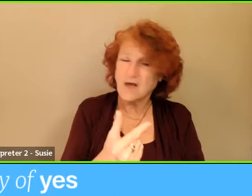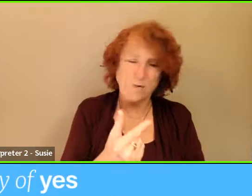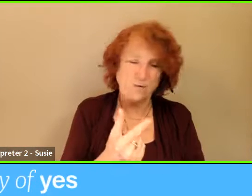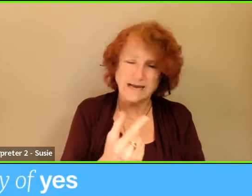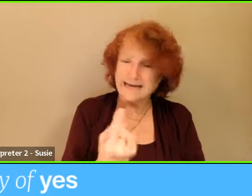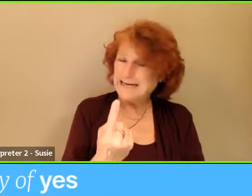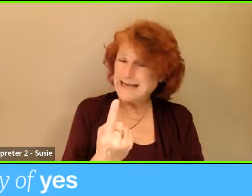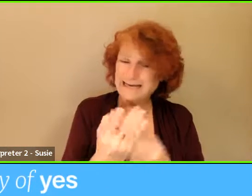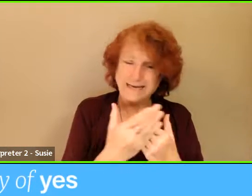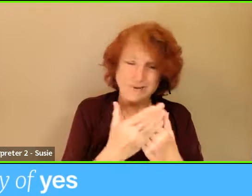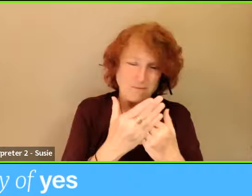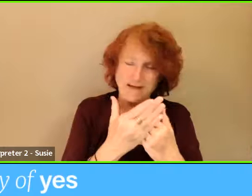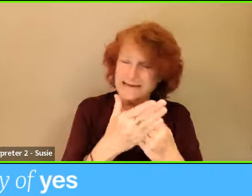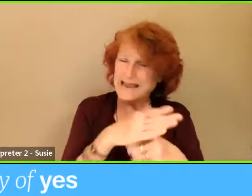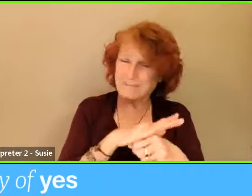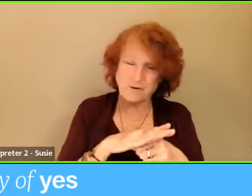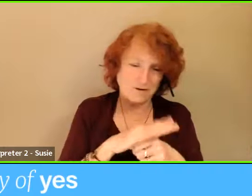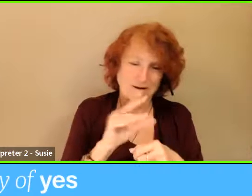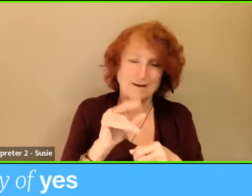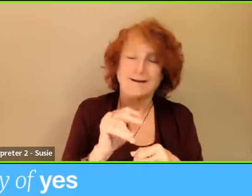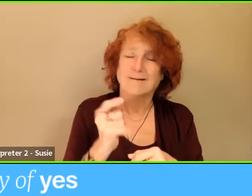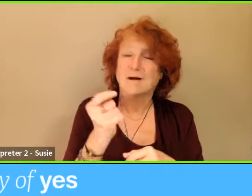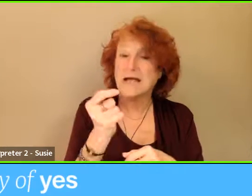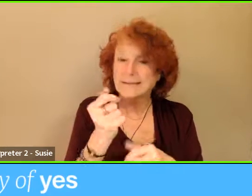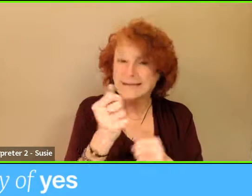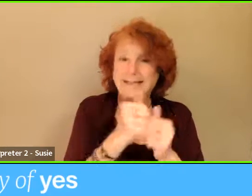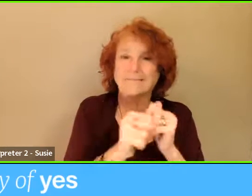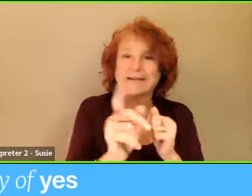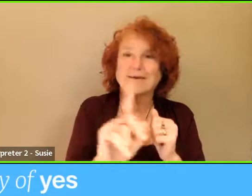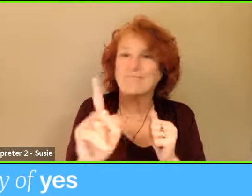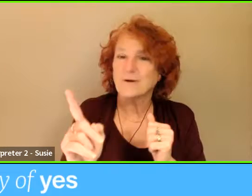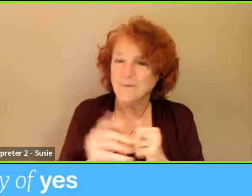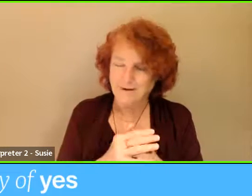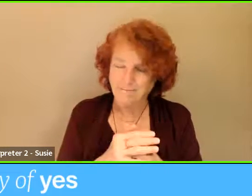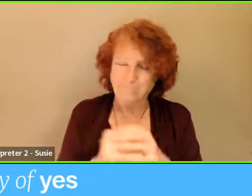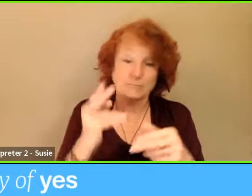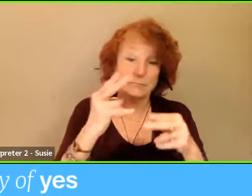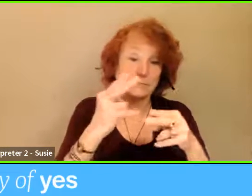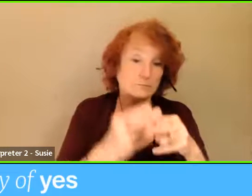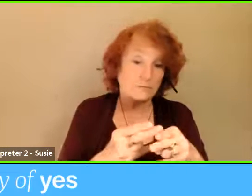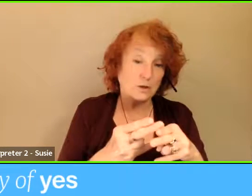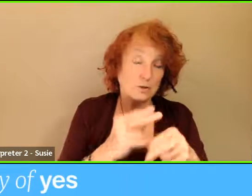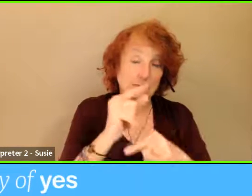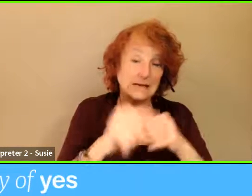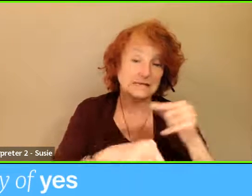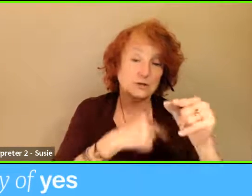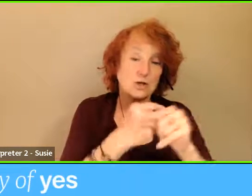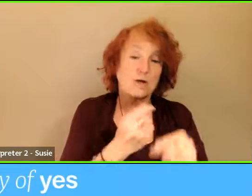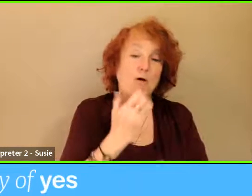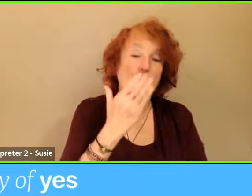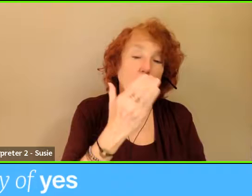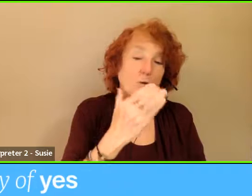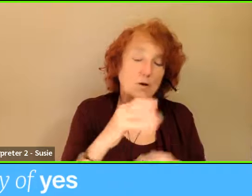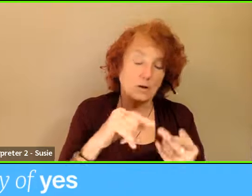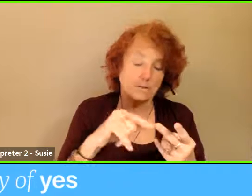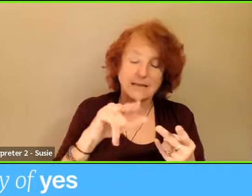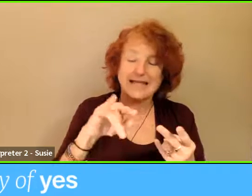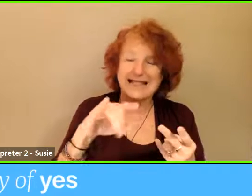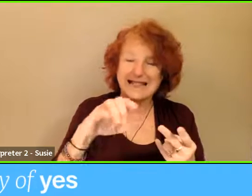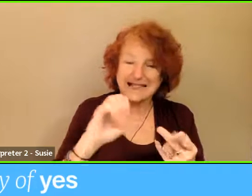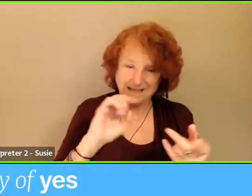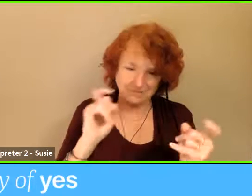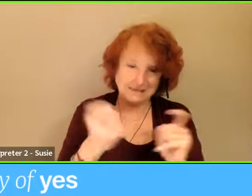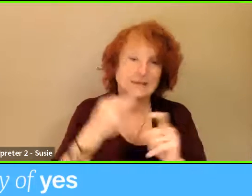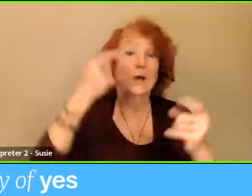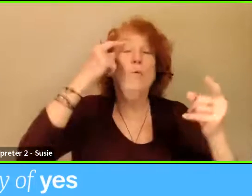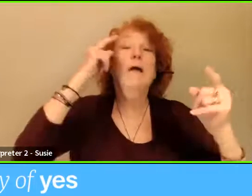little bit everywhere. You mentioned global warming. You mentioned climate change. We agree with you completely that this is one of